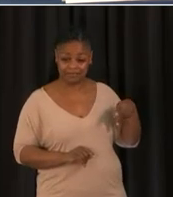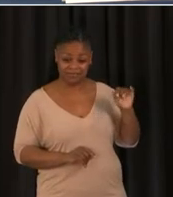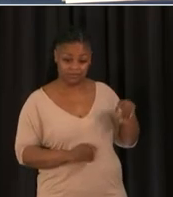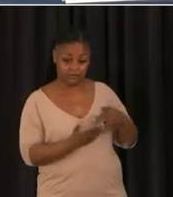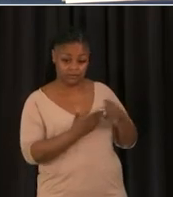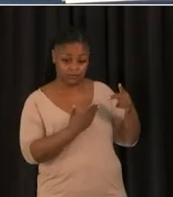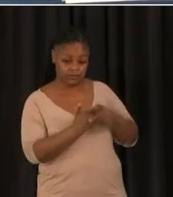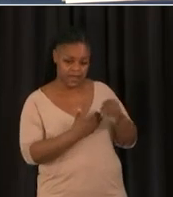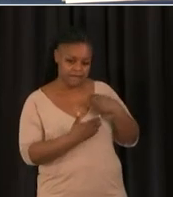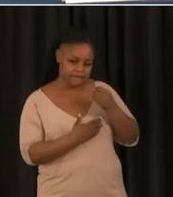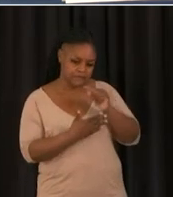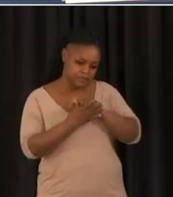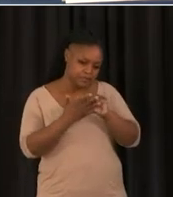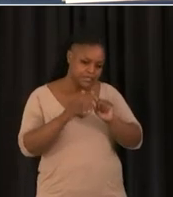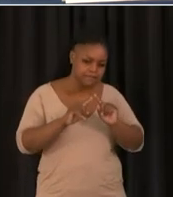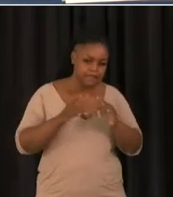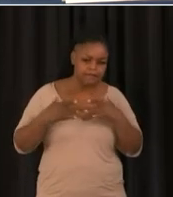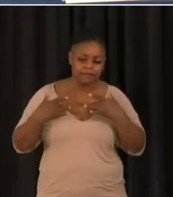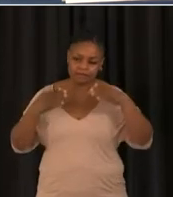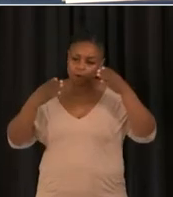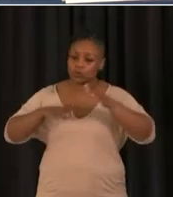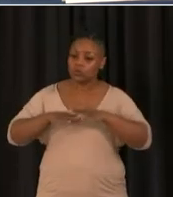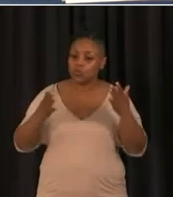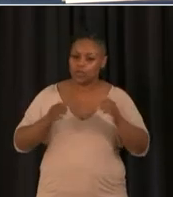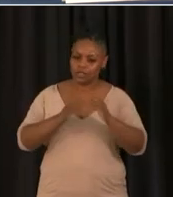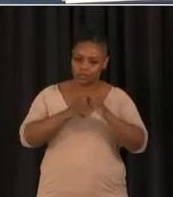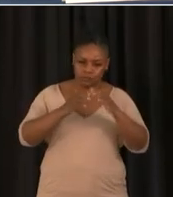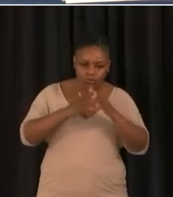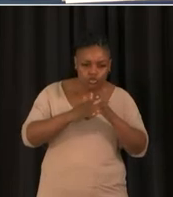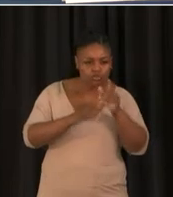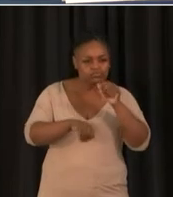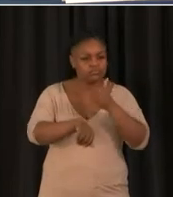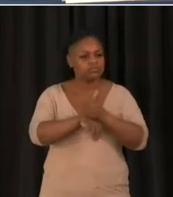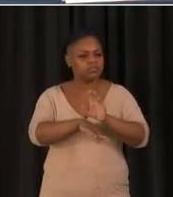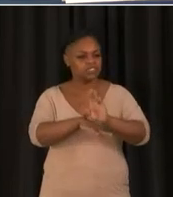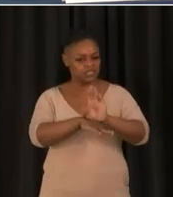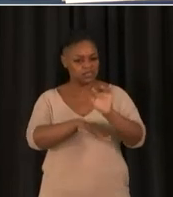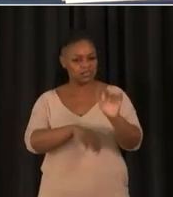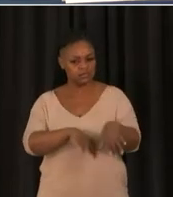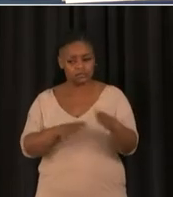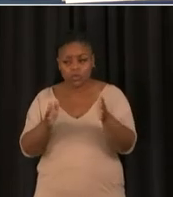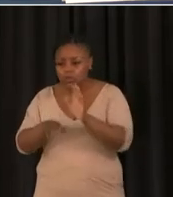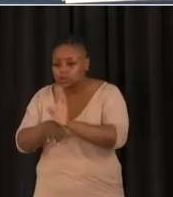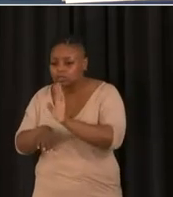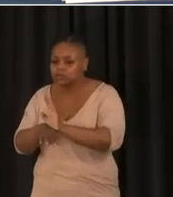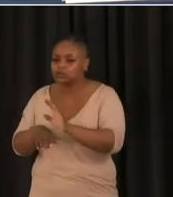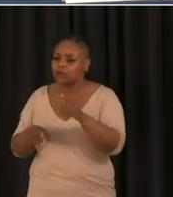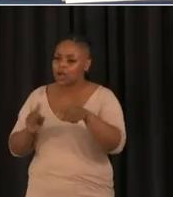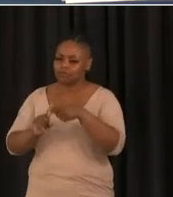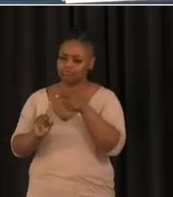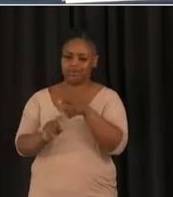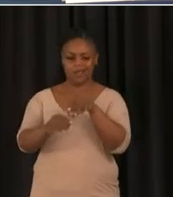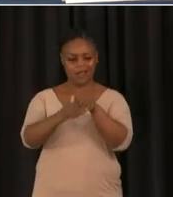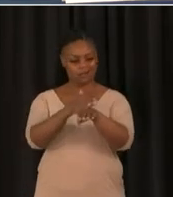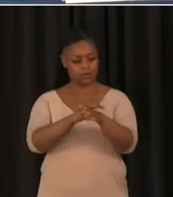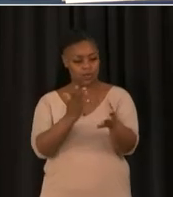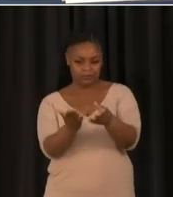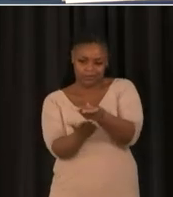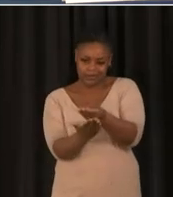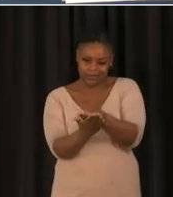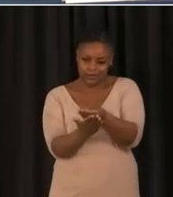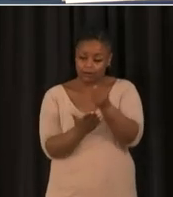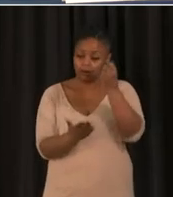of our small businesses have been directly impacted during this COVID-19 pandemic, and so we want